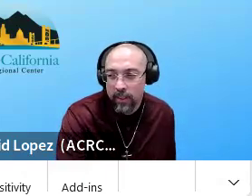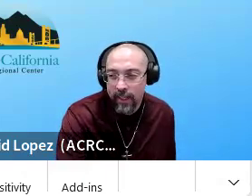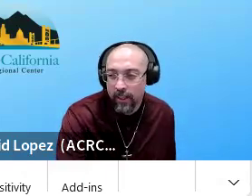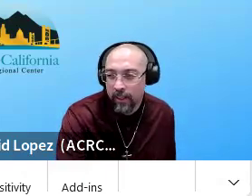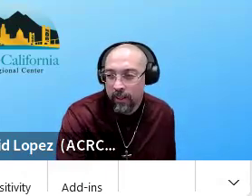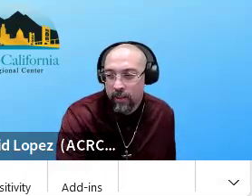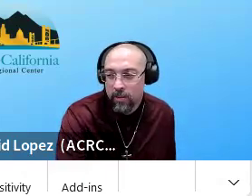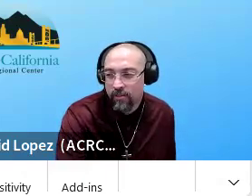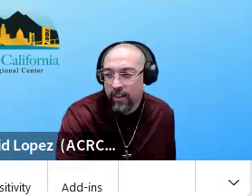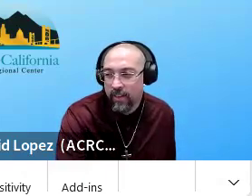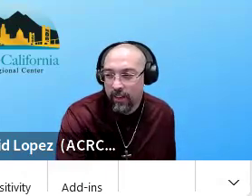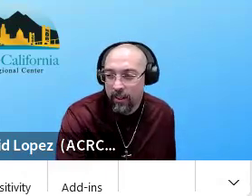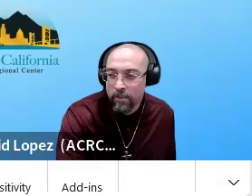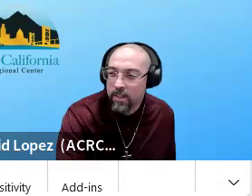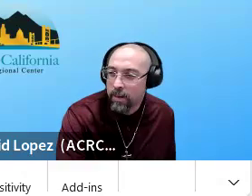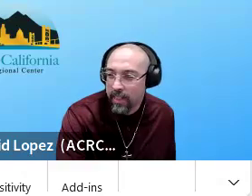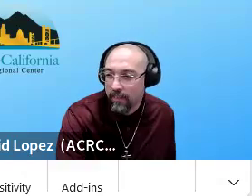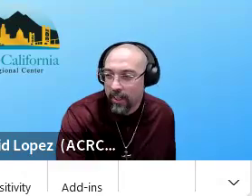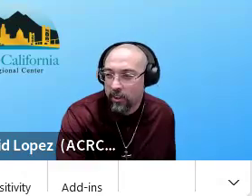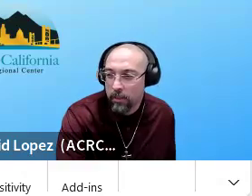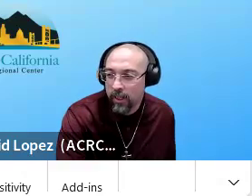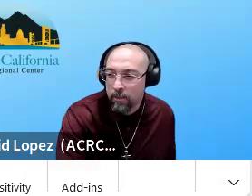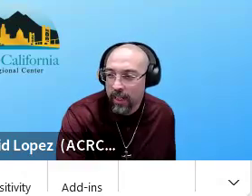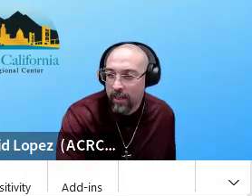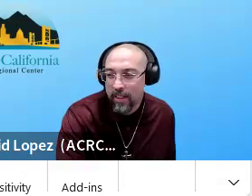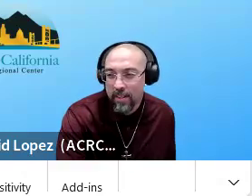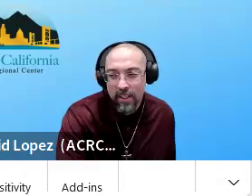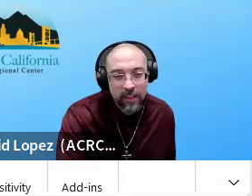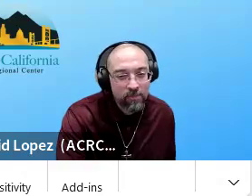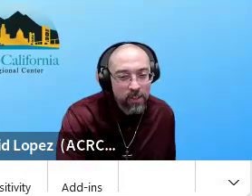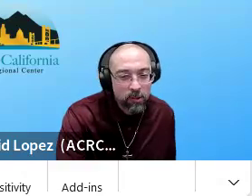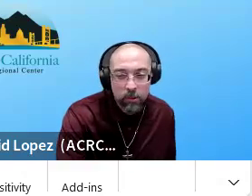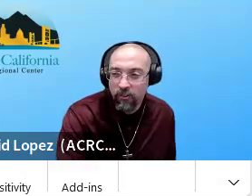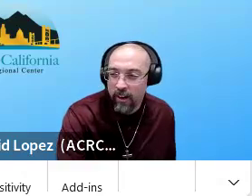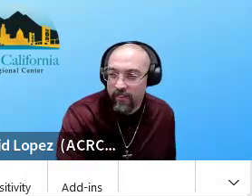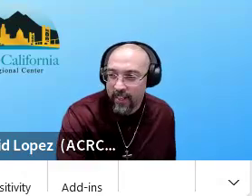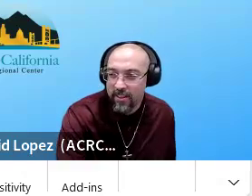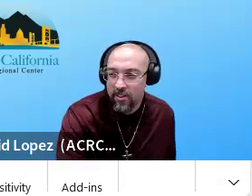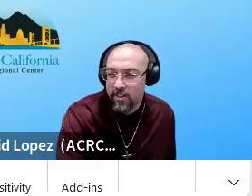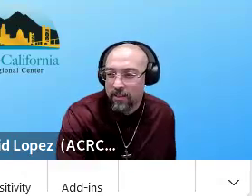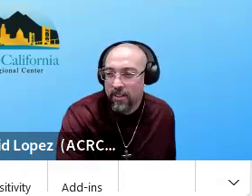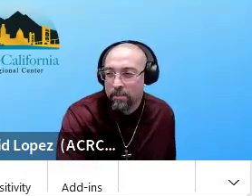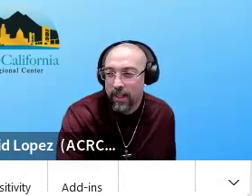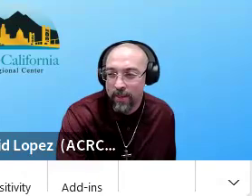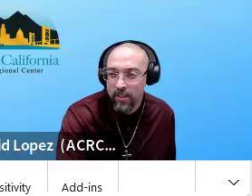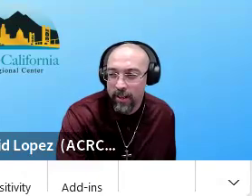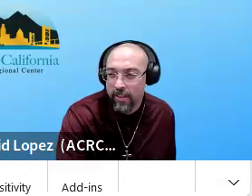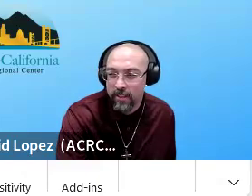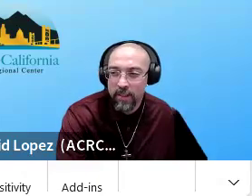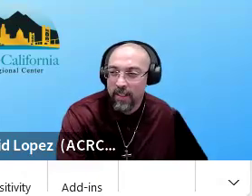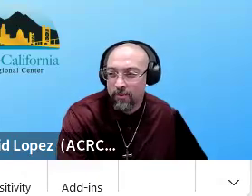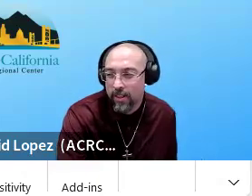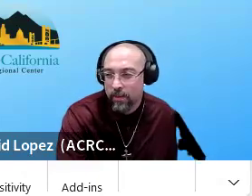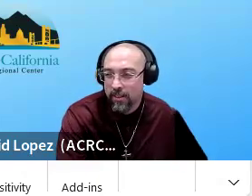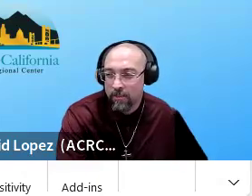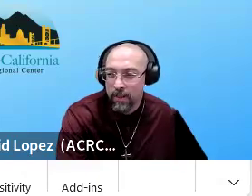somebody like John Decker, who's a friend of David Lopez, might take advantage of my own money because we're both Raider fans, and so he wants to buy the best Raider